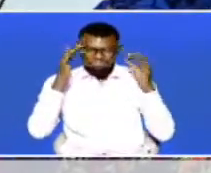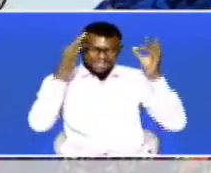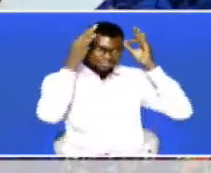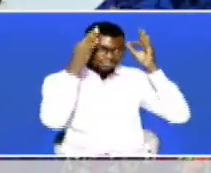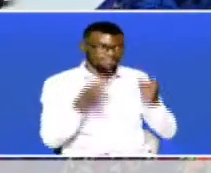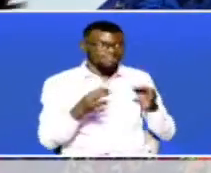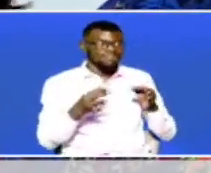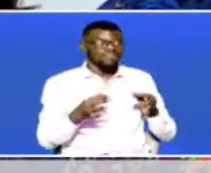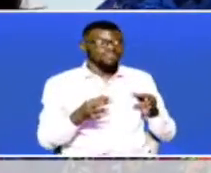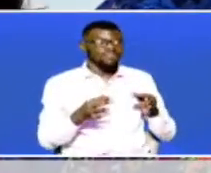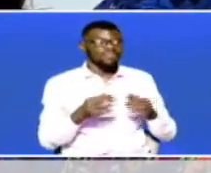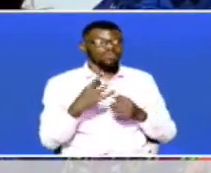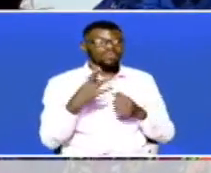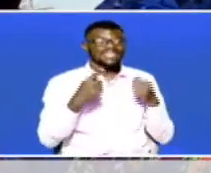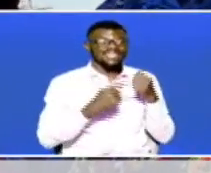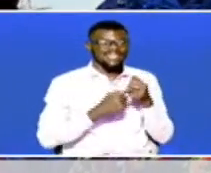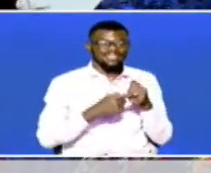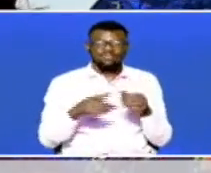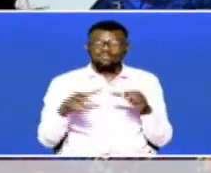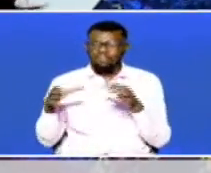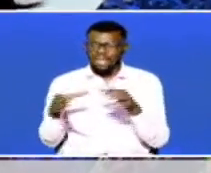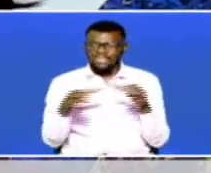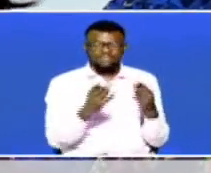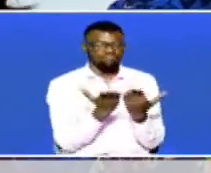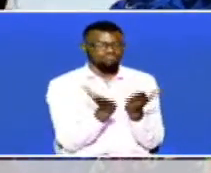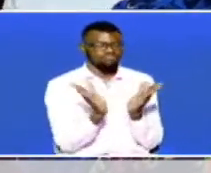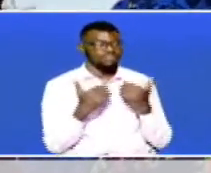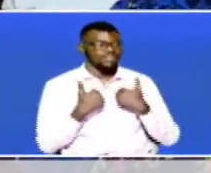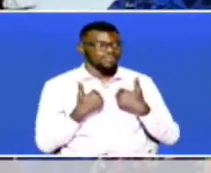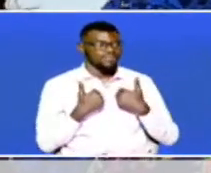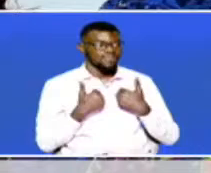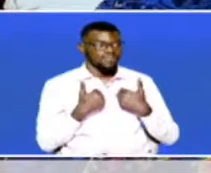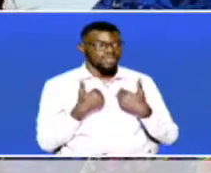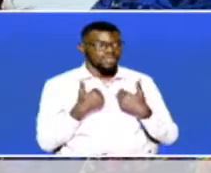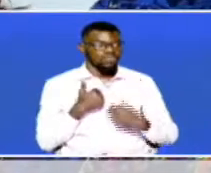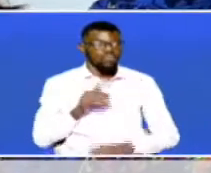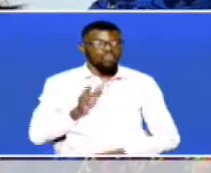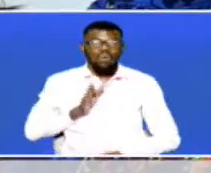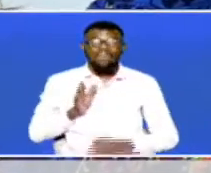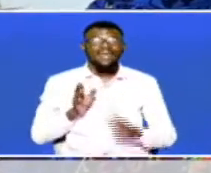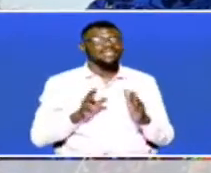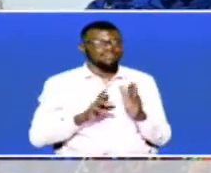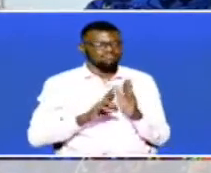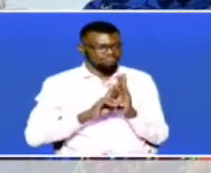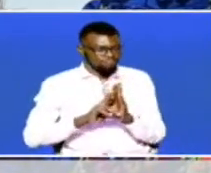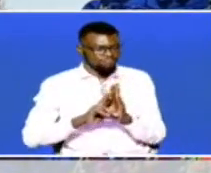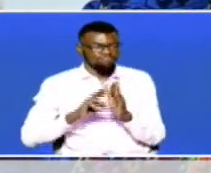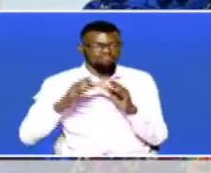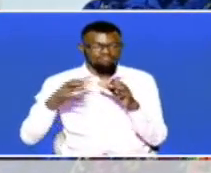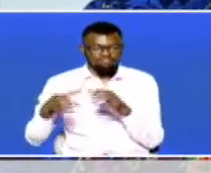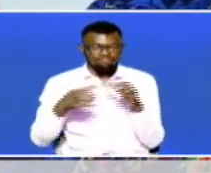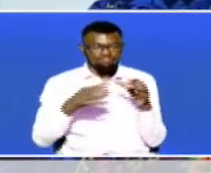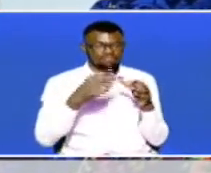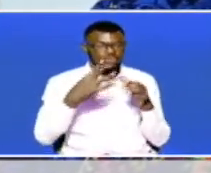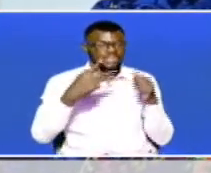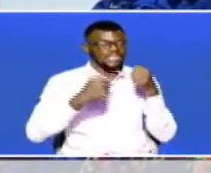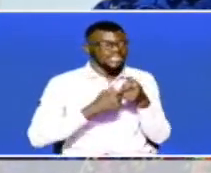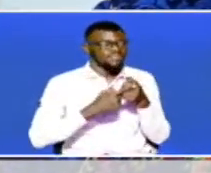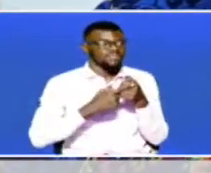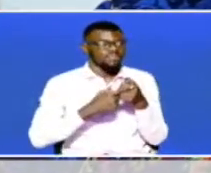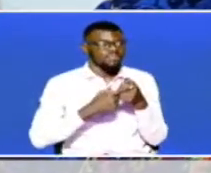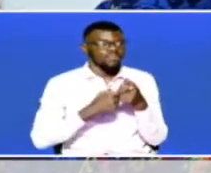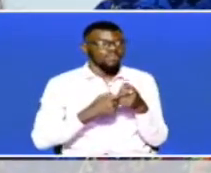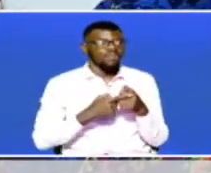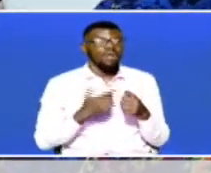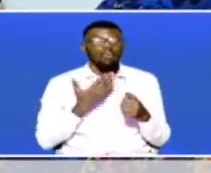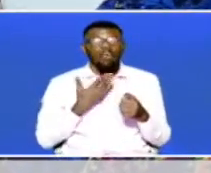are 26 political parties here. And we as women representing those 26 political parties will certainly